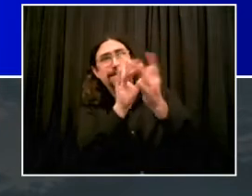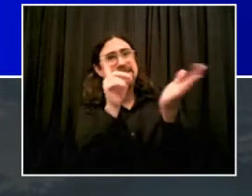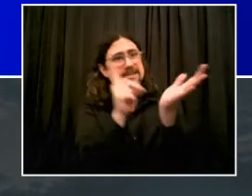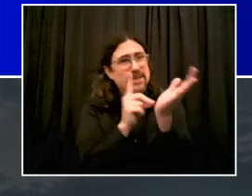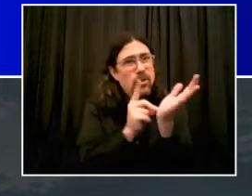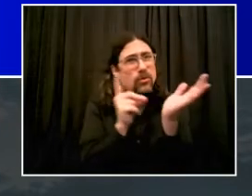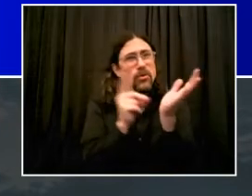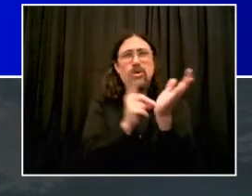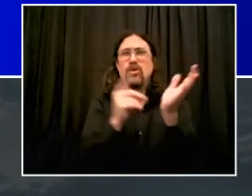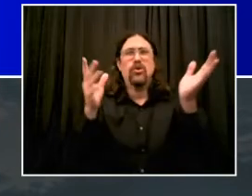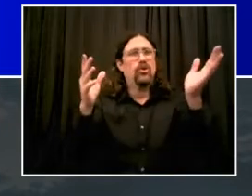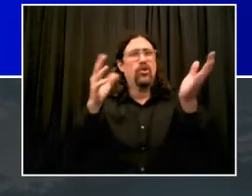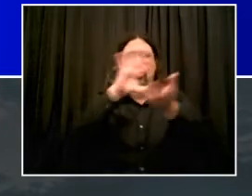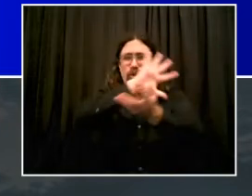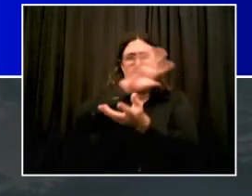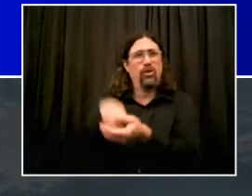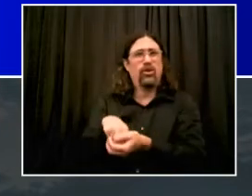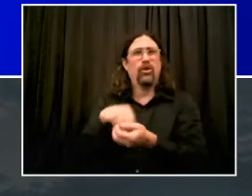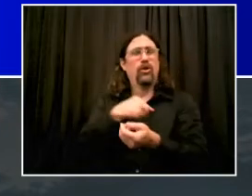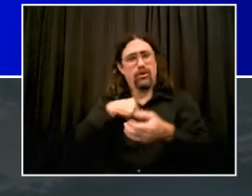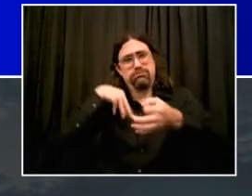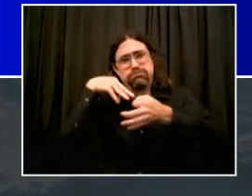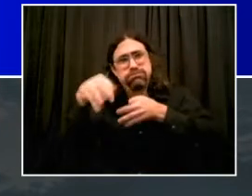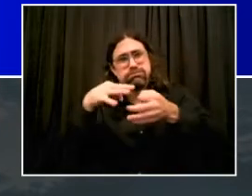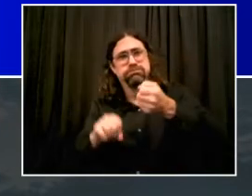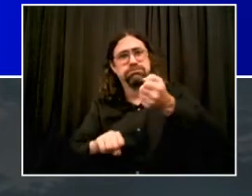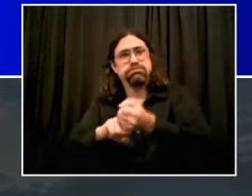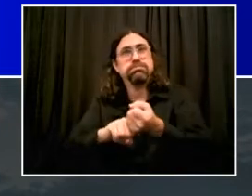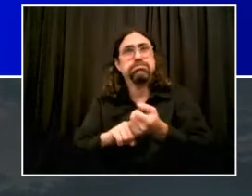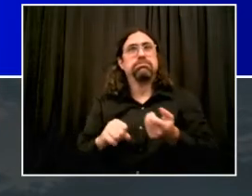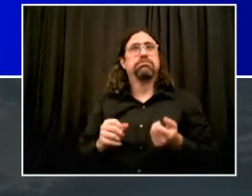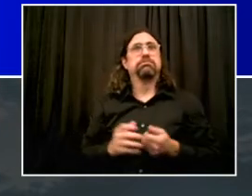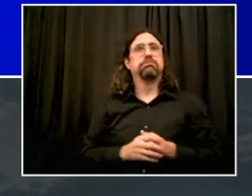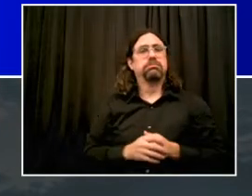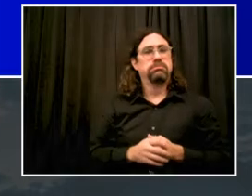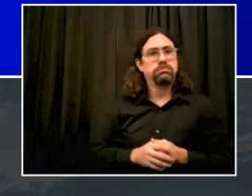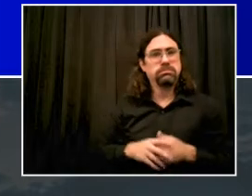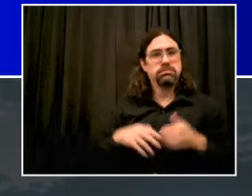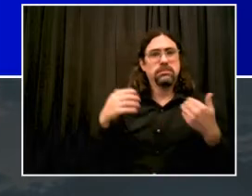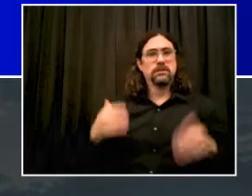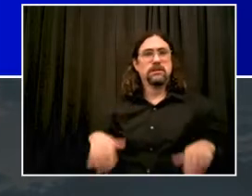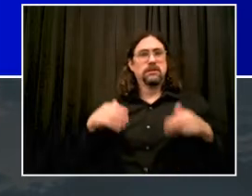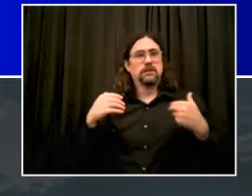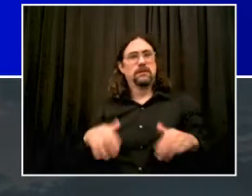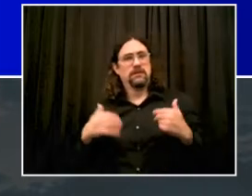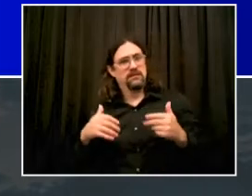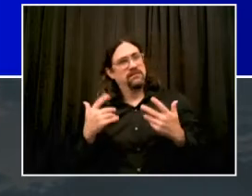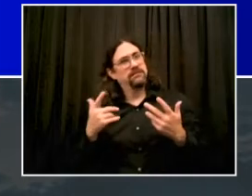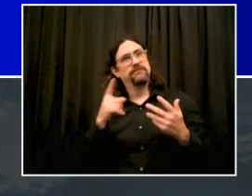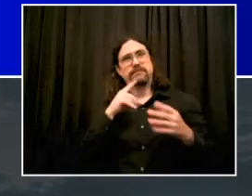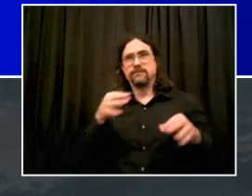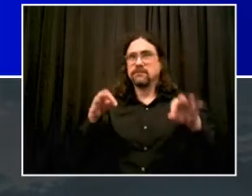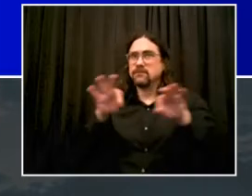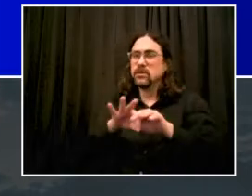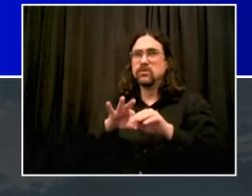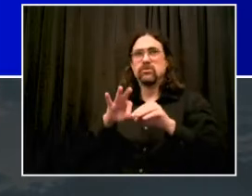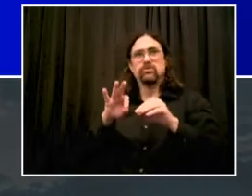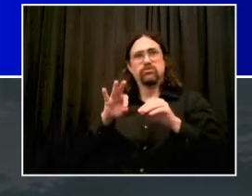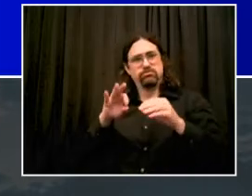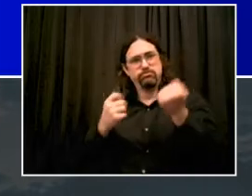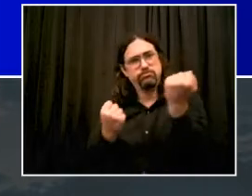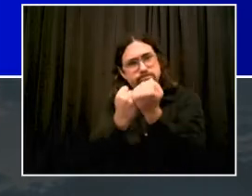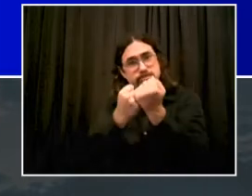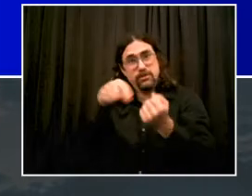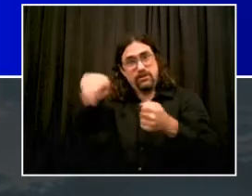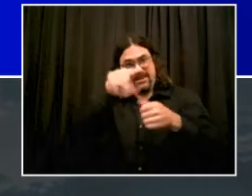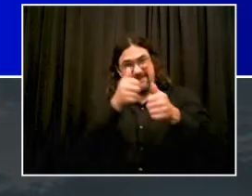time. Now, in terms of what you can expect from us, when you're buying your plane ticket, when you're arriving in New York City, when you're checking into